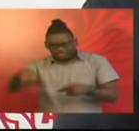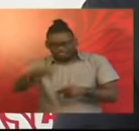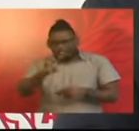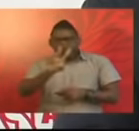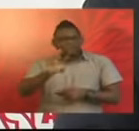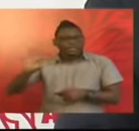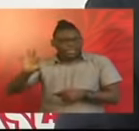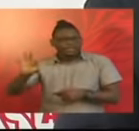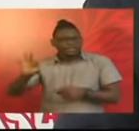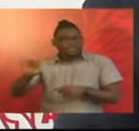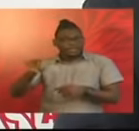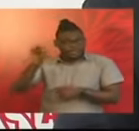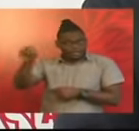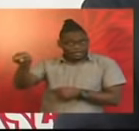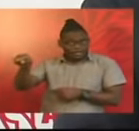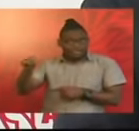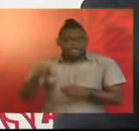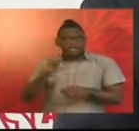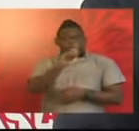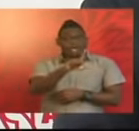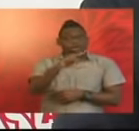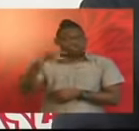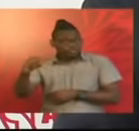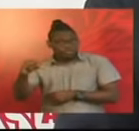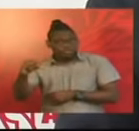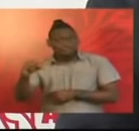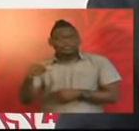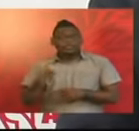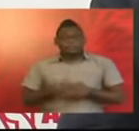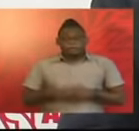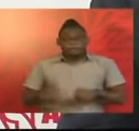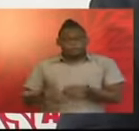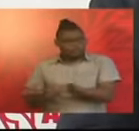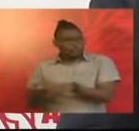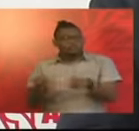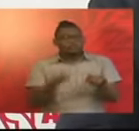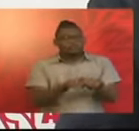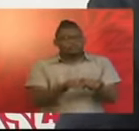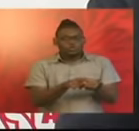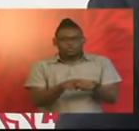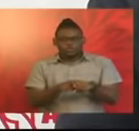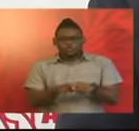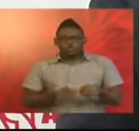El Dorado campus at College Road, Tunapuna.